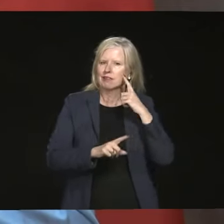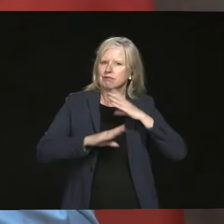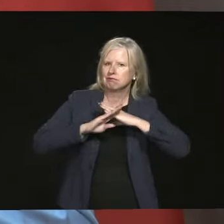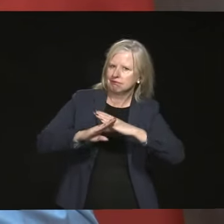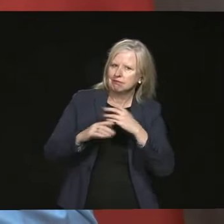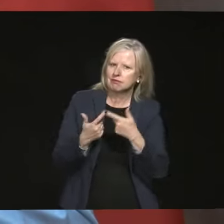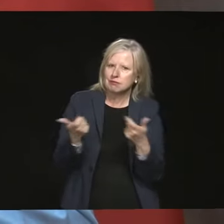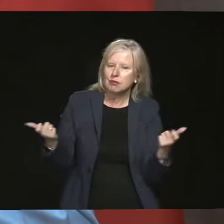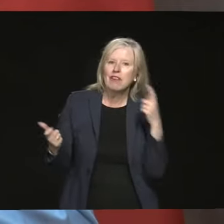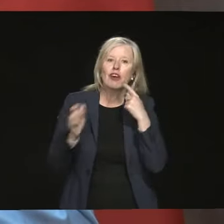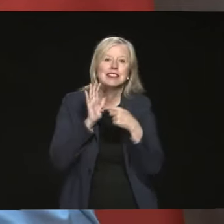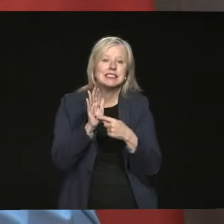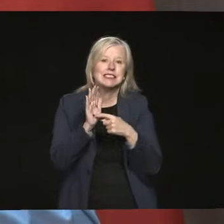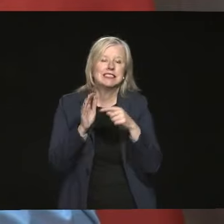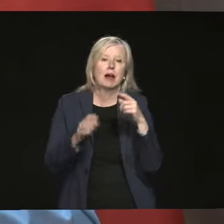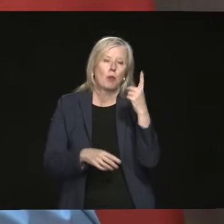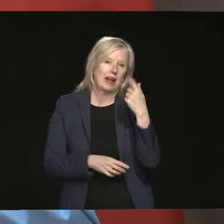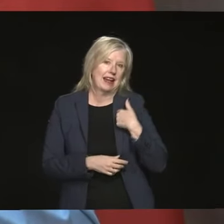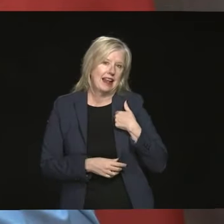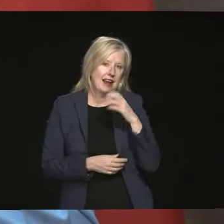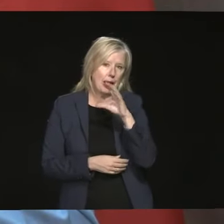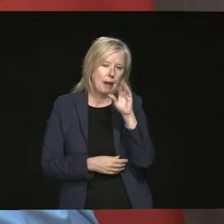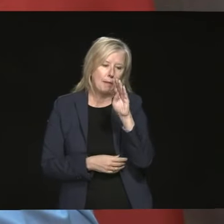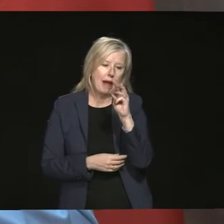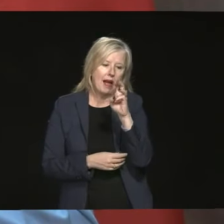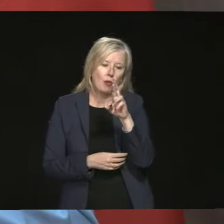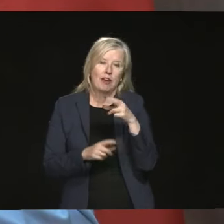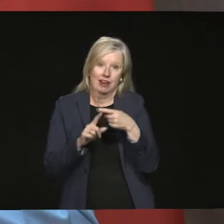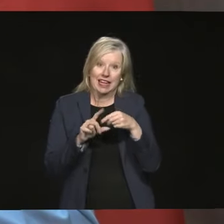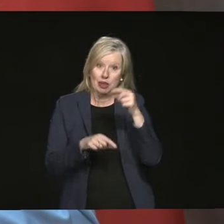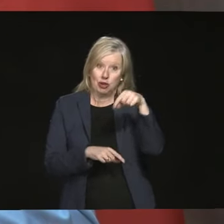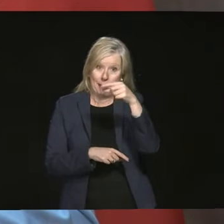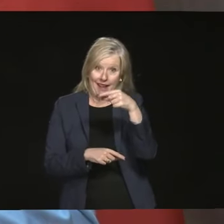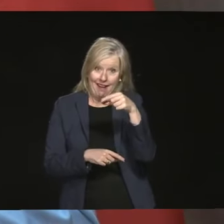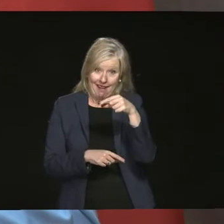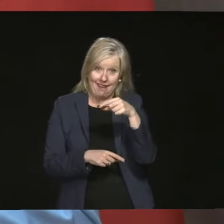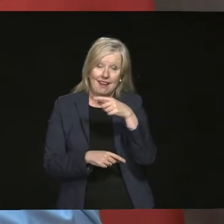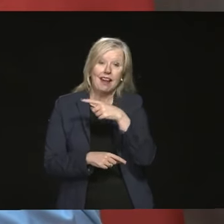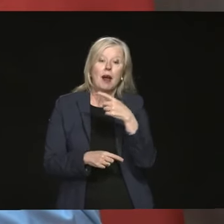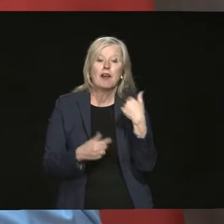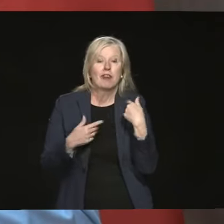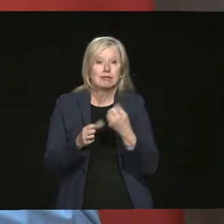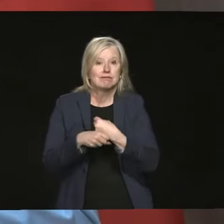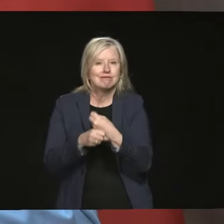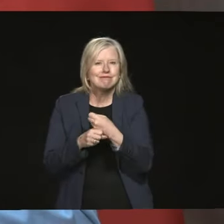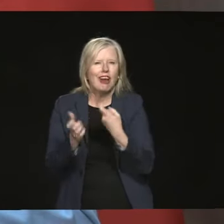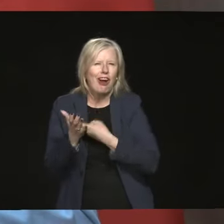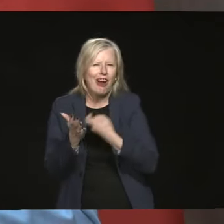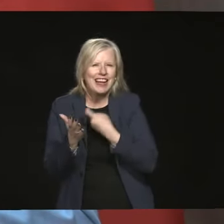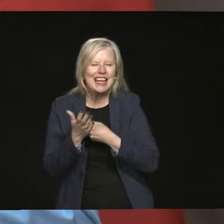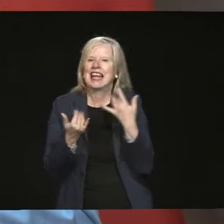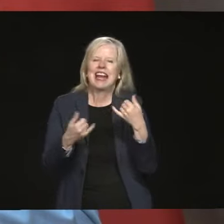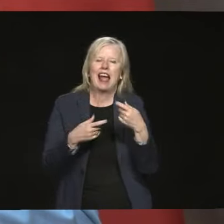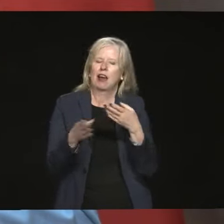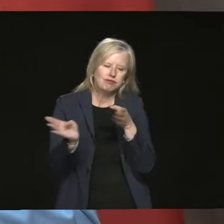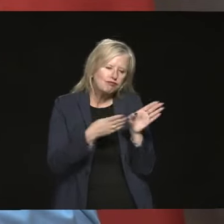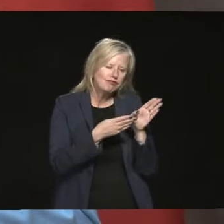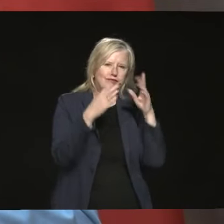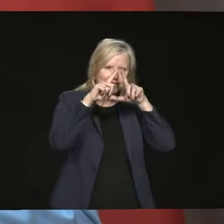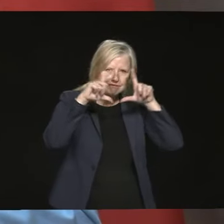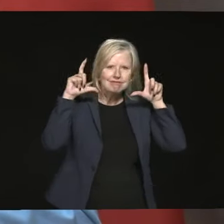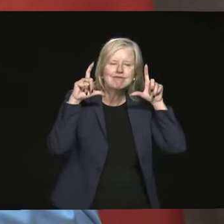Quebec that have gone from making hockey gear to making face shields for frontline medical workers, or Stanfield's in